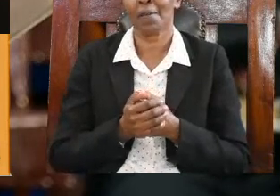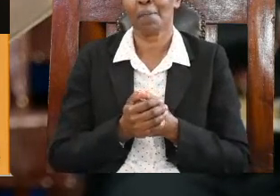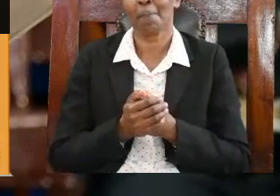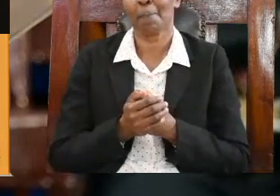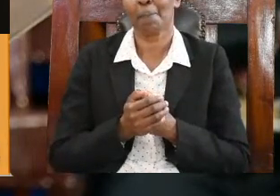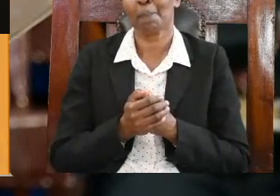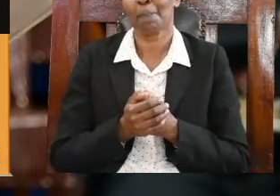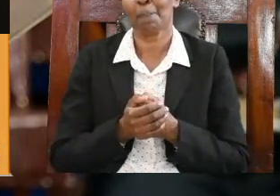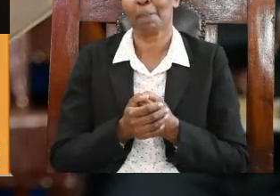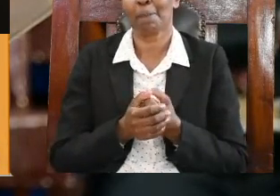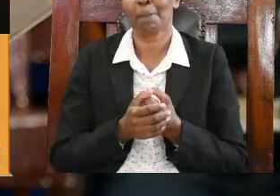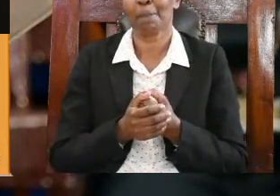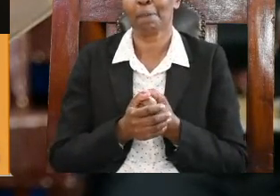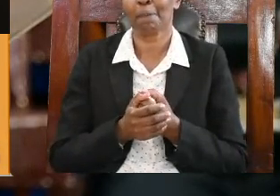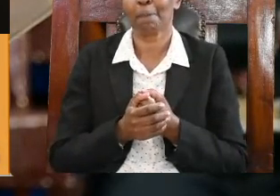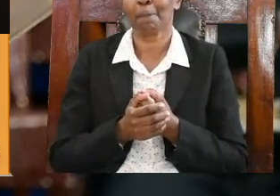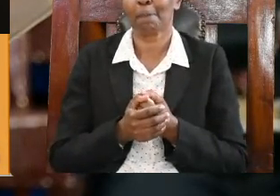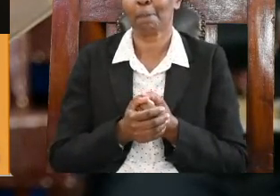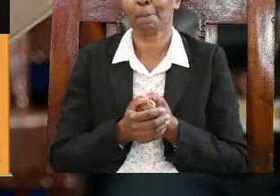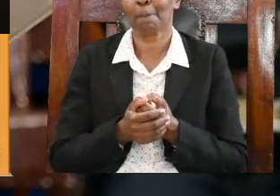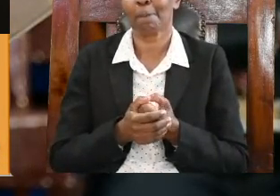Christ.